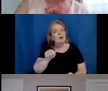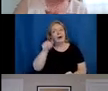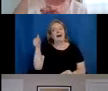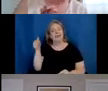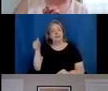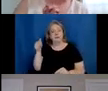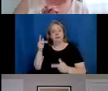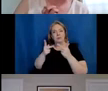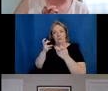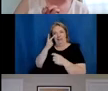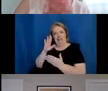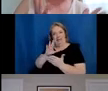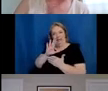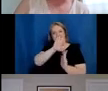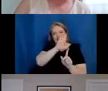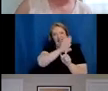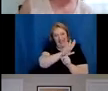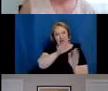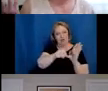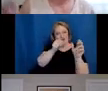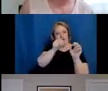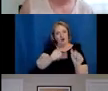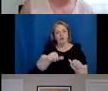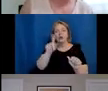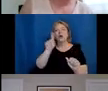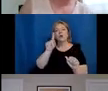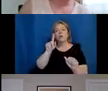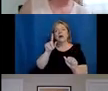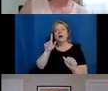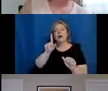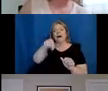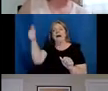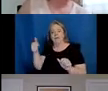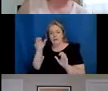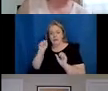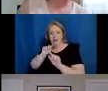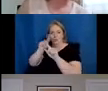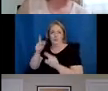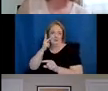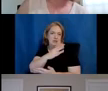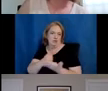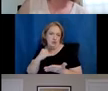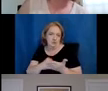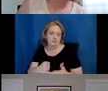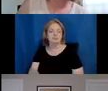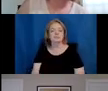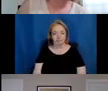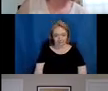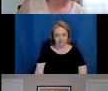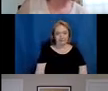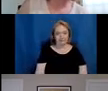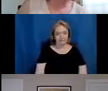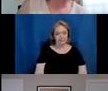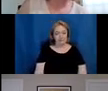see his work specifically out in the world beyond your space? Great question. Thank you. So the